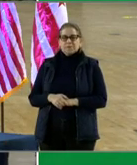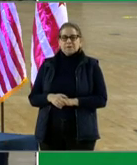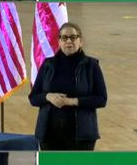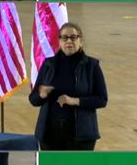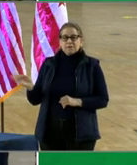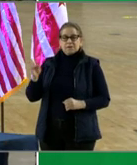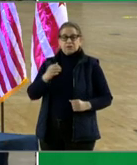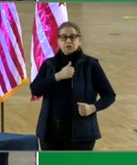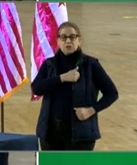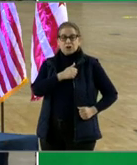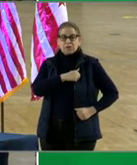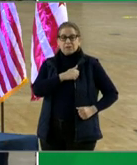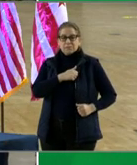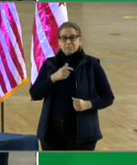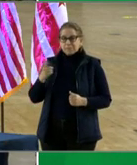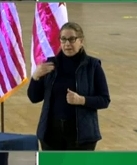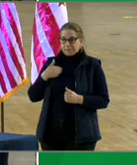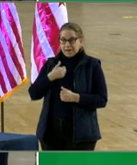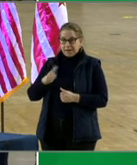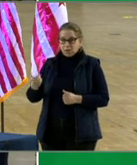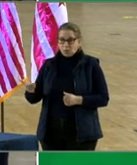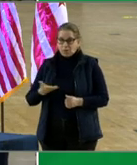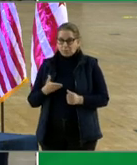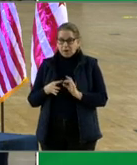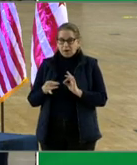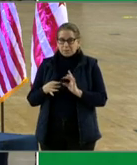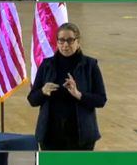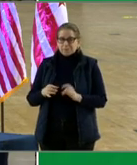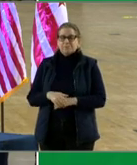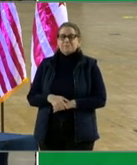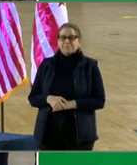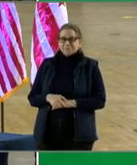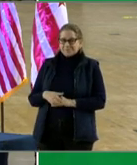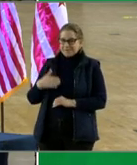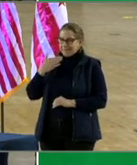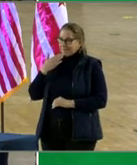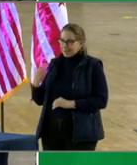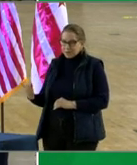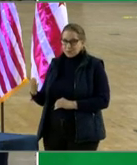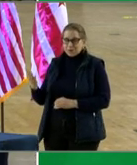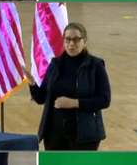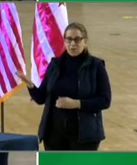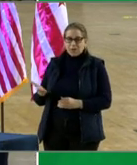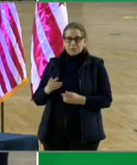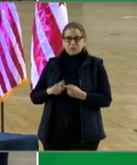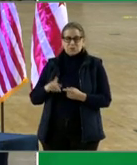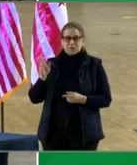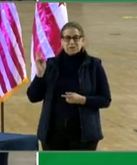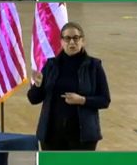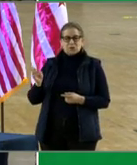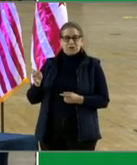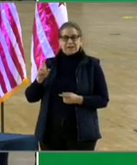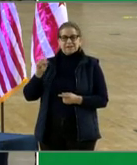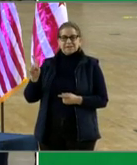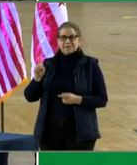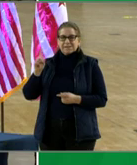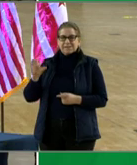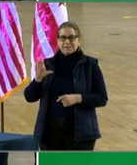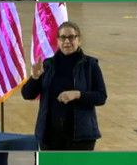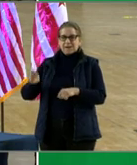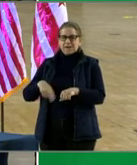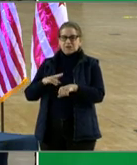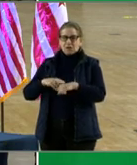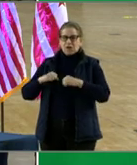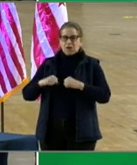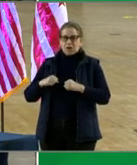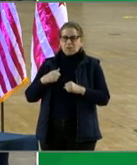welcoming. Well, ma'am, welcome to the historic District of Columbia National Guard. Ma'am, you have our full support. We are with you. We're partners. We